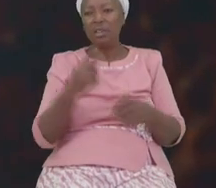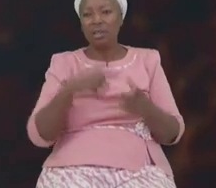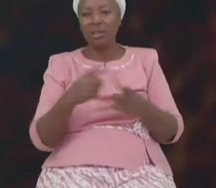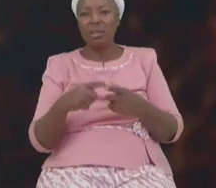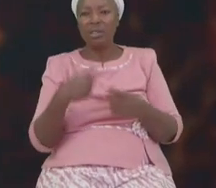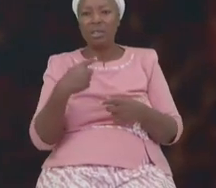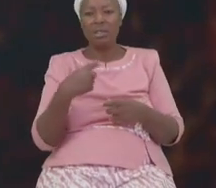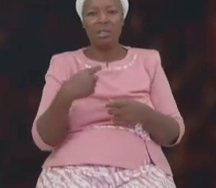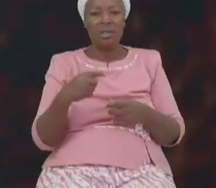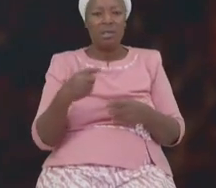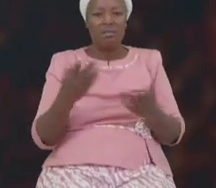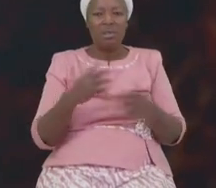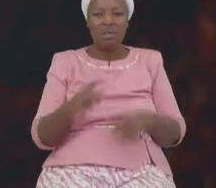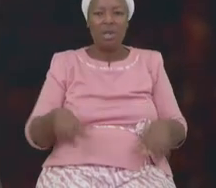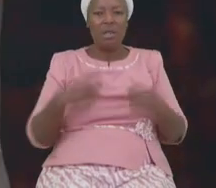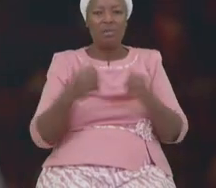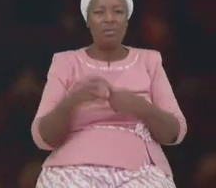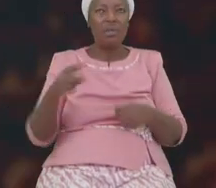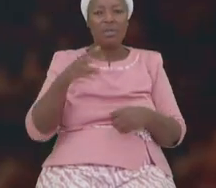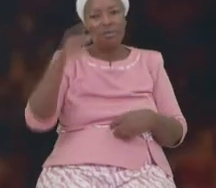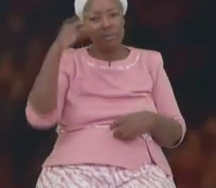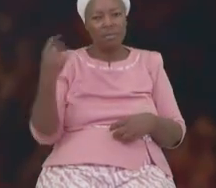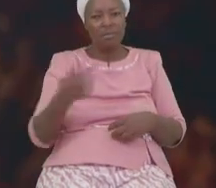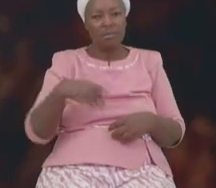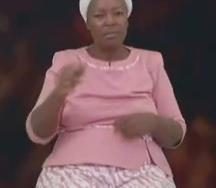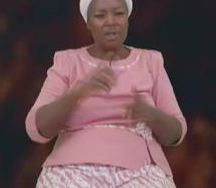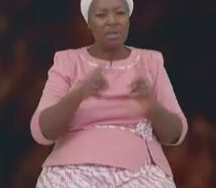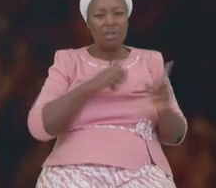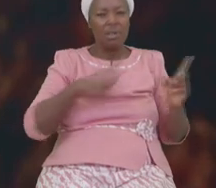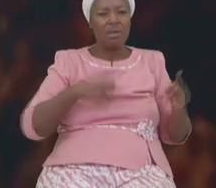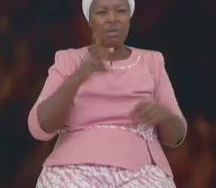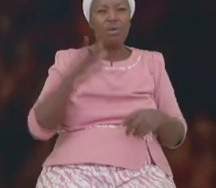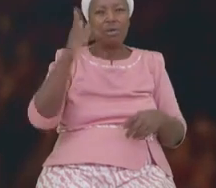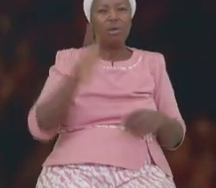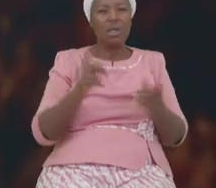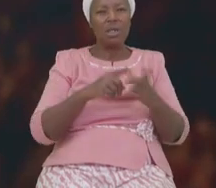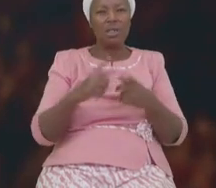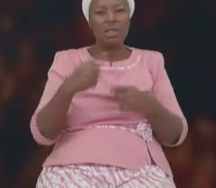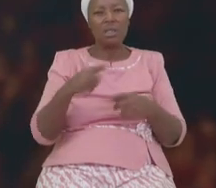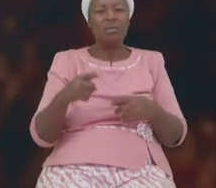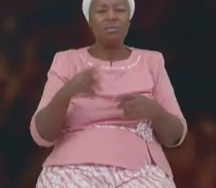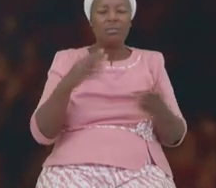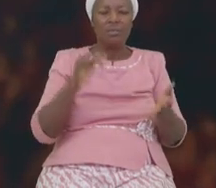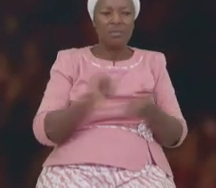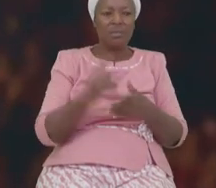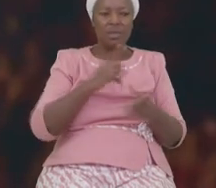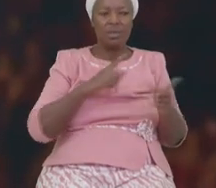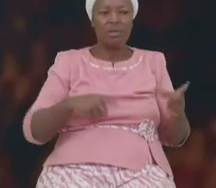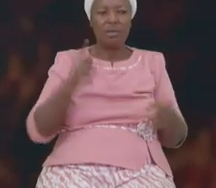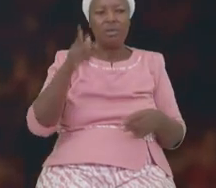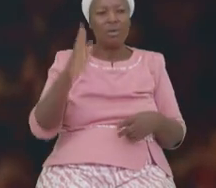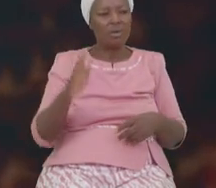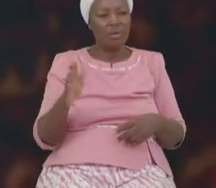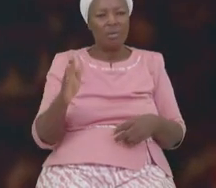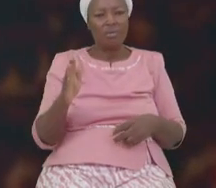and he will live with me forever. So is the Lord thy God. And it says that the Lord thy God shall